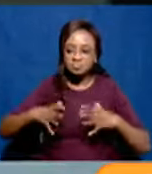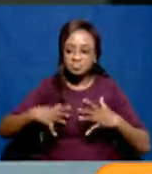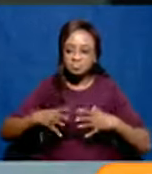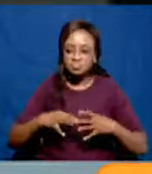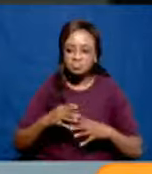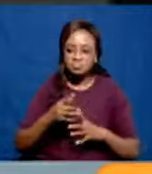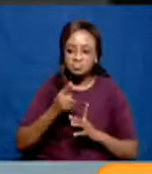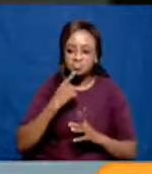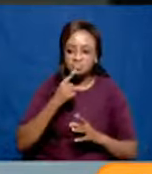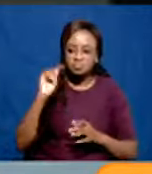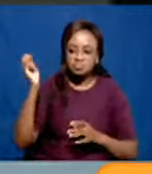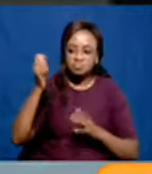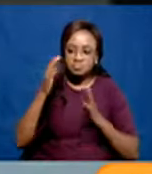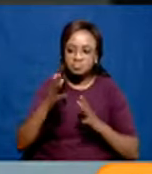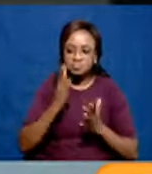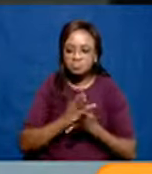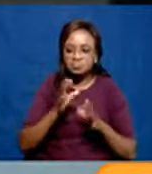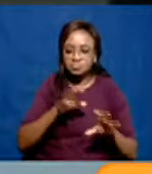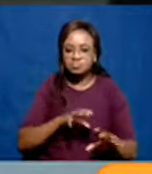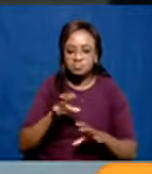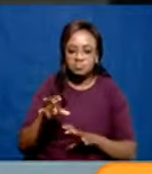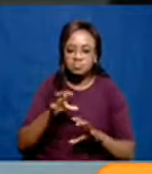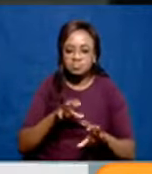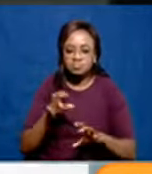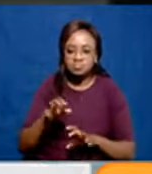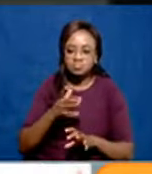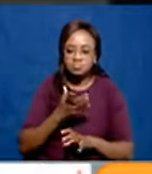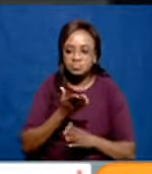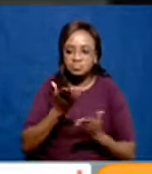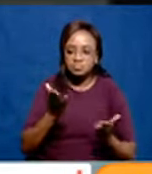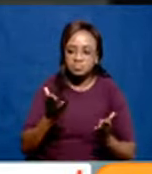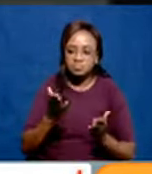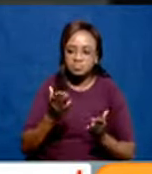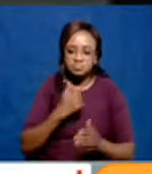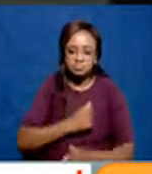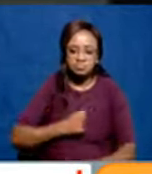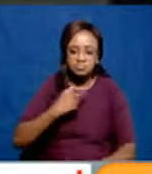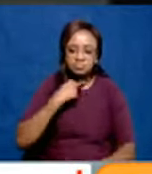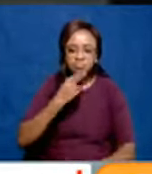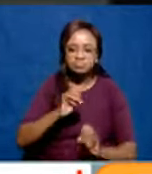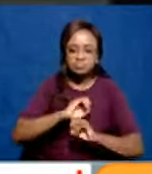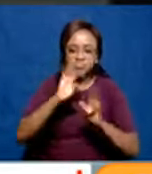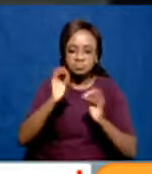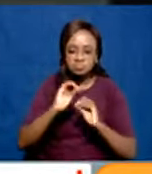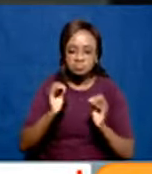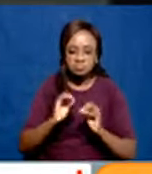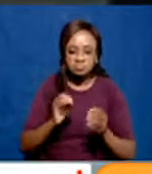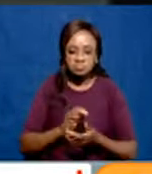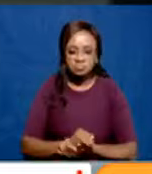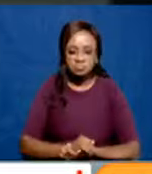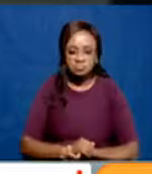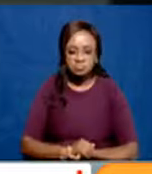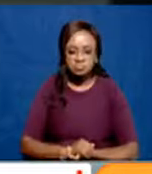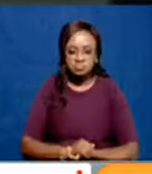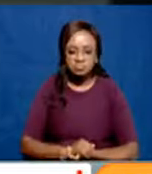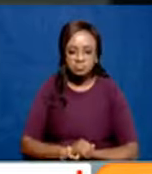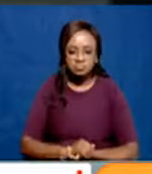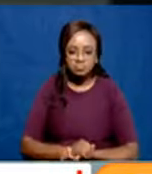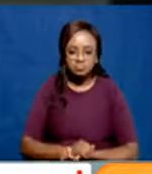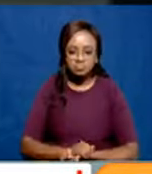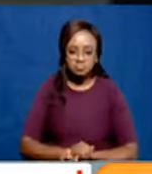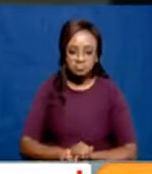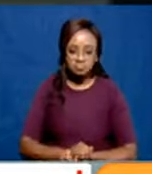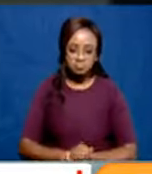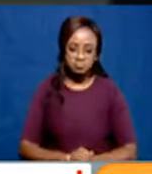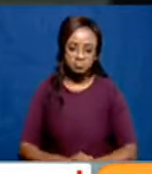seen Kenyans suffering, not receiving those services. Let me go to my first concern. One of the reasons